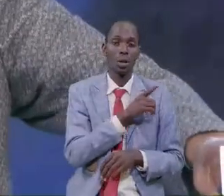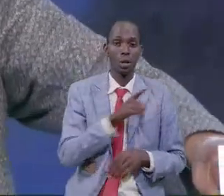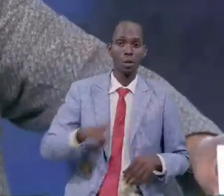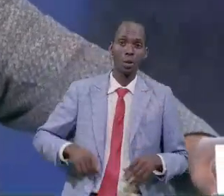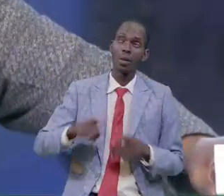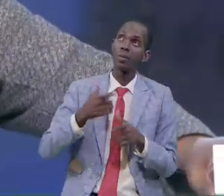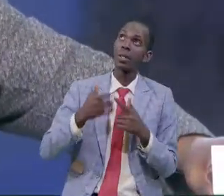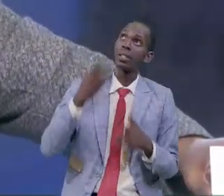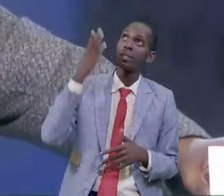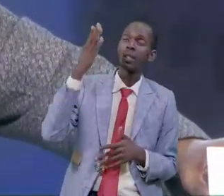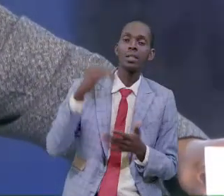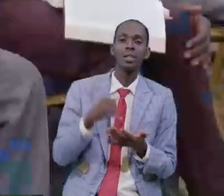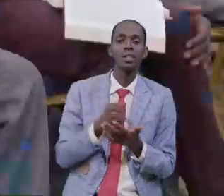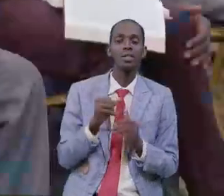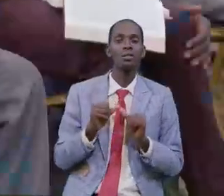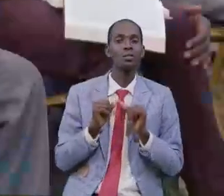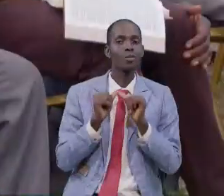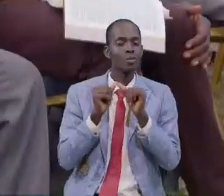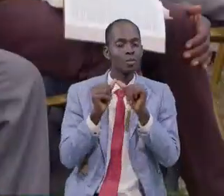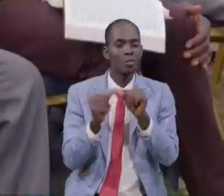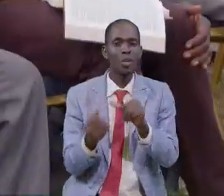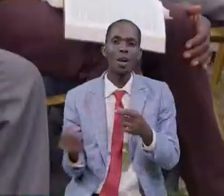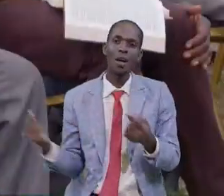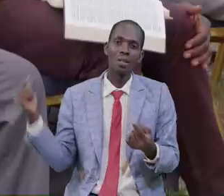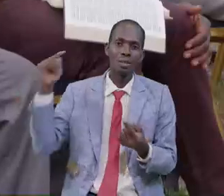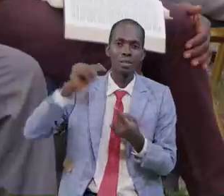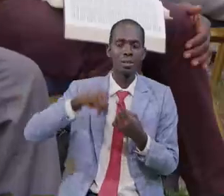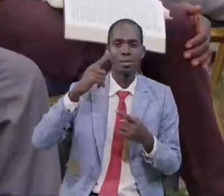until consummation.